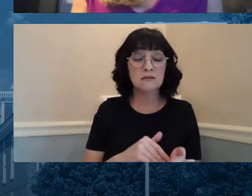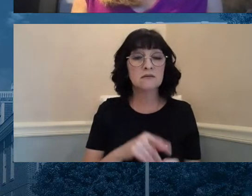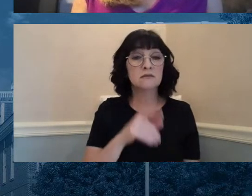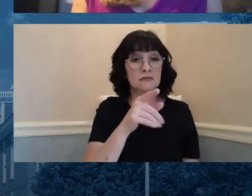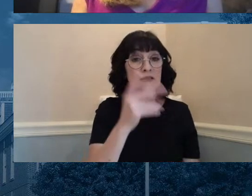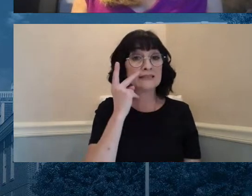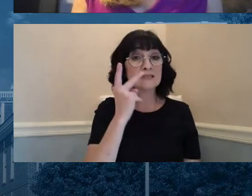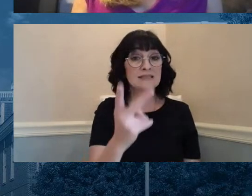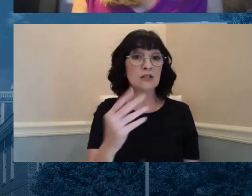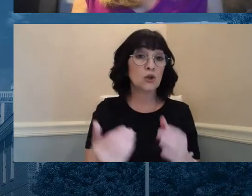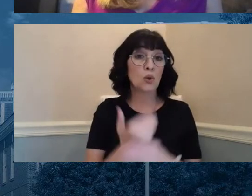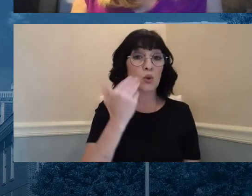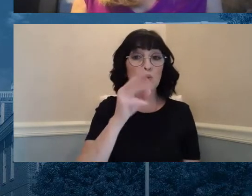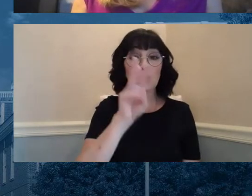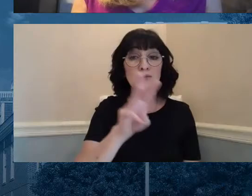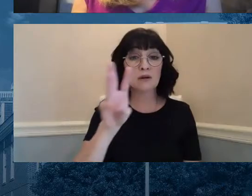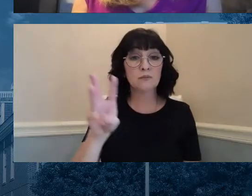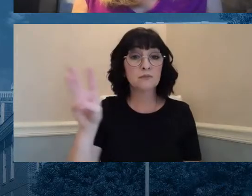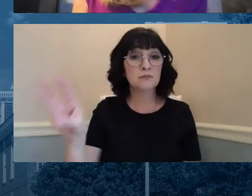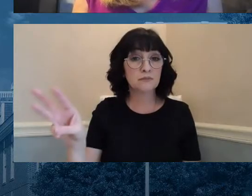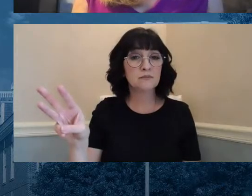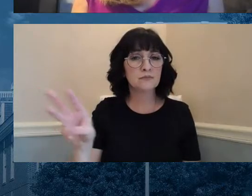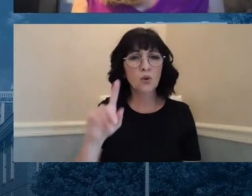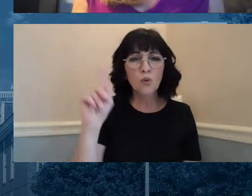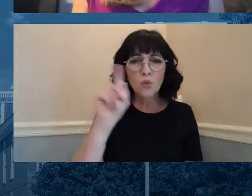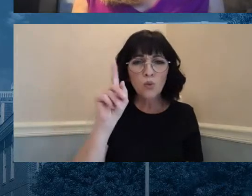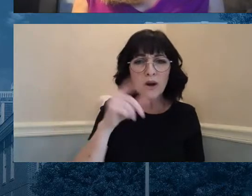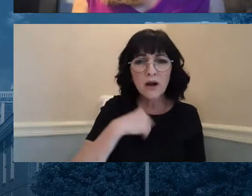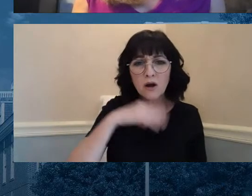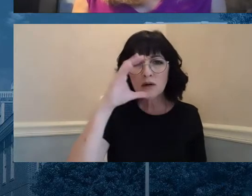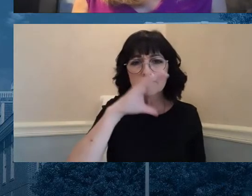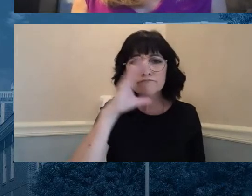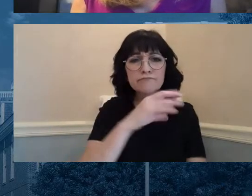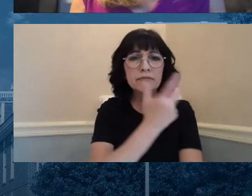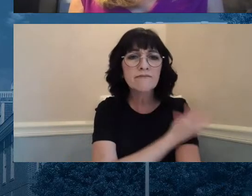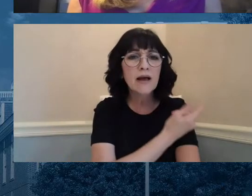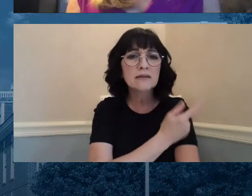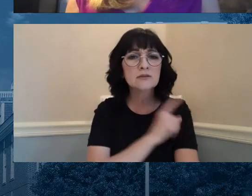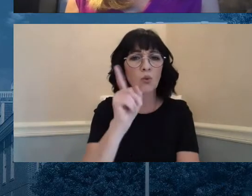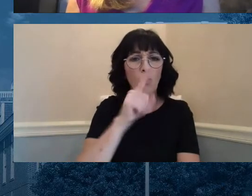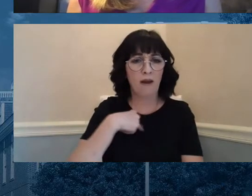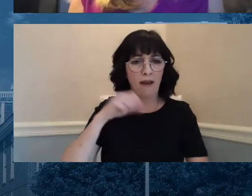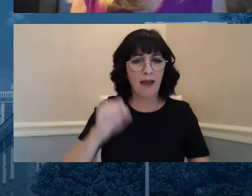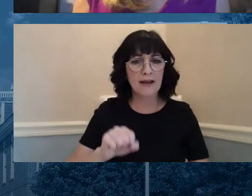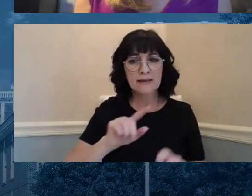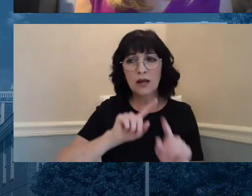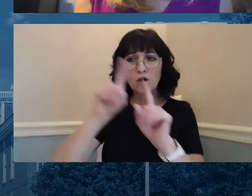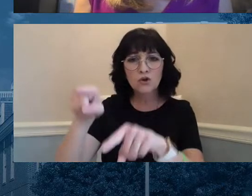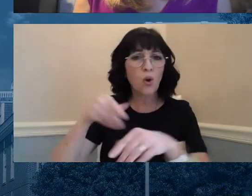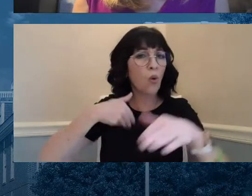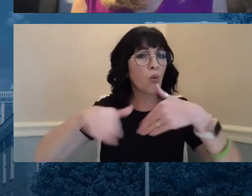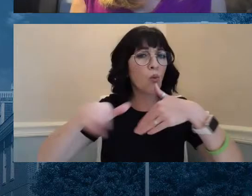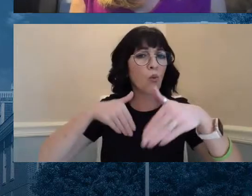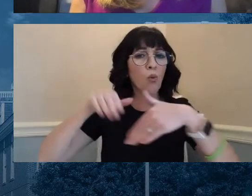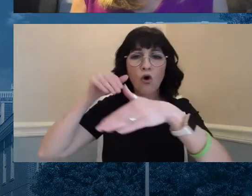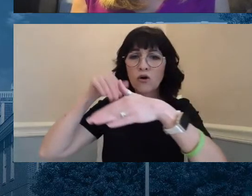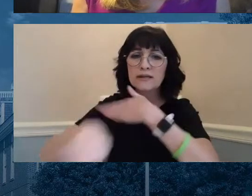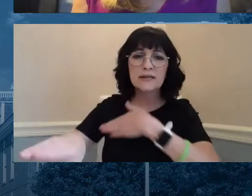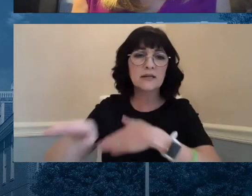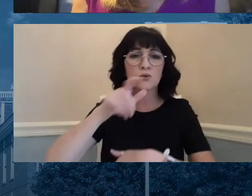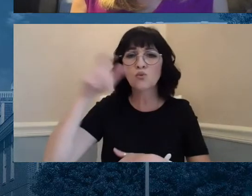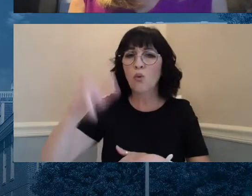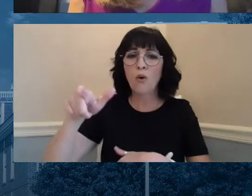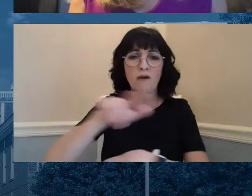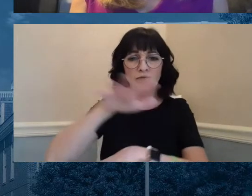webpage on where I can get my vaccine, you'll find the hours and the information about these sites.